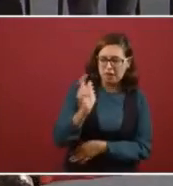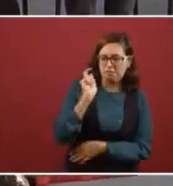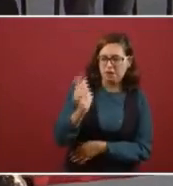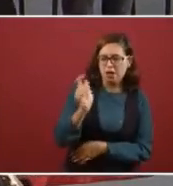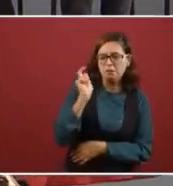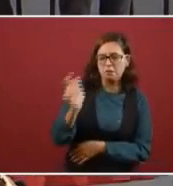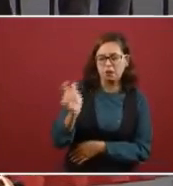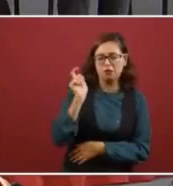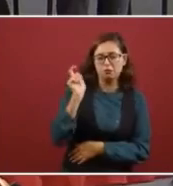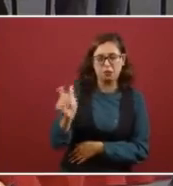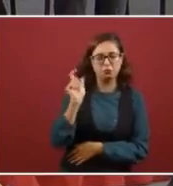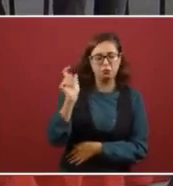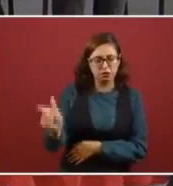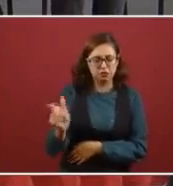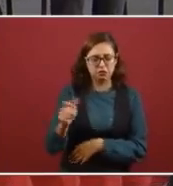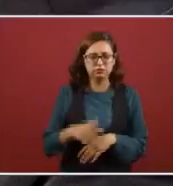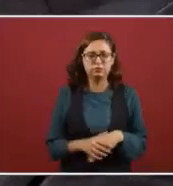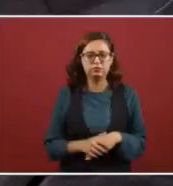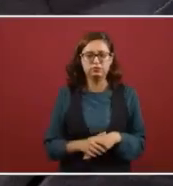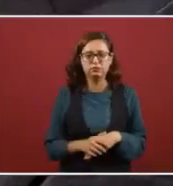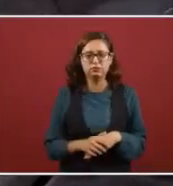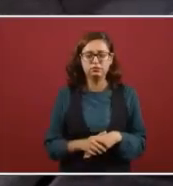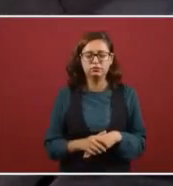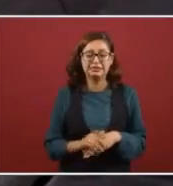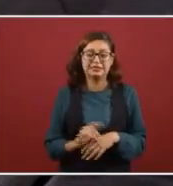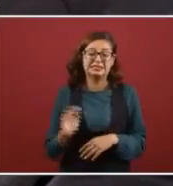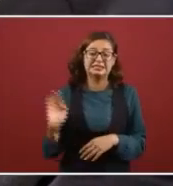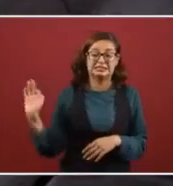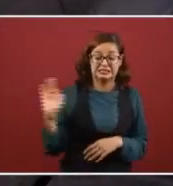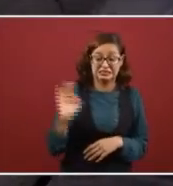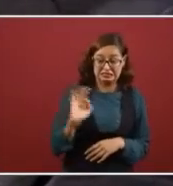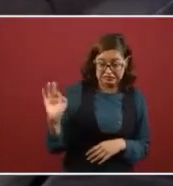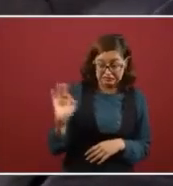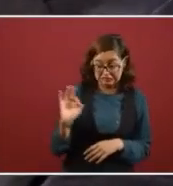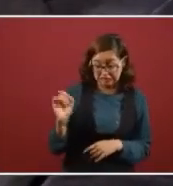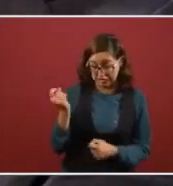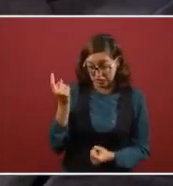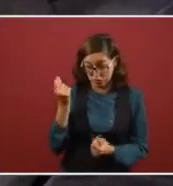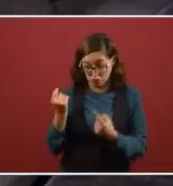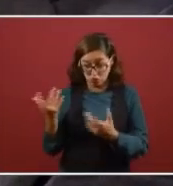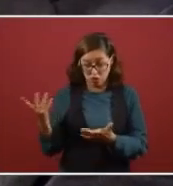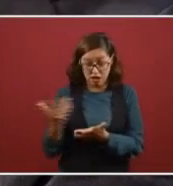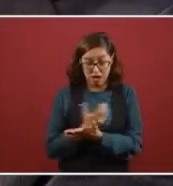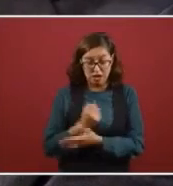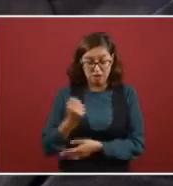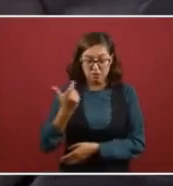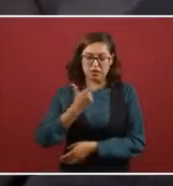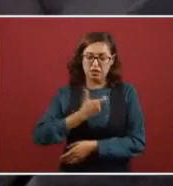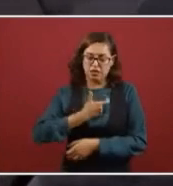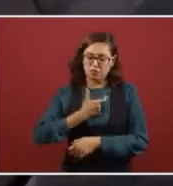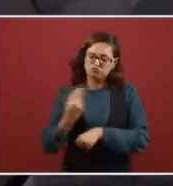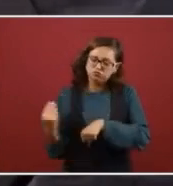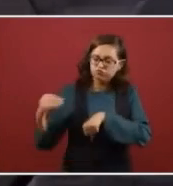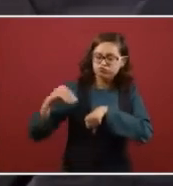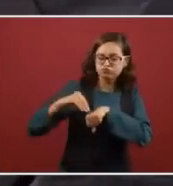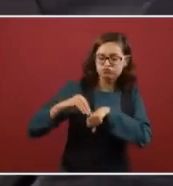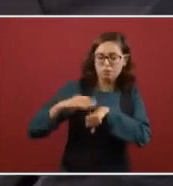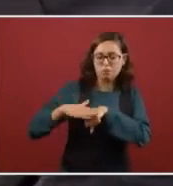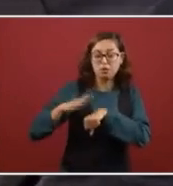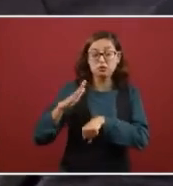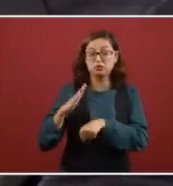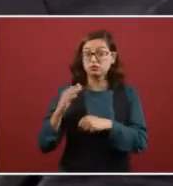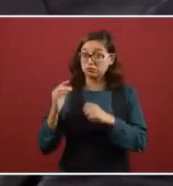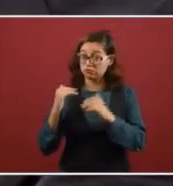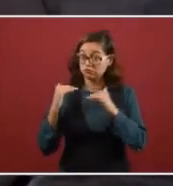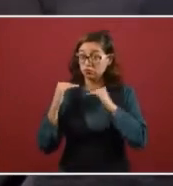top of that, un adicional an a los additional que tienen medallas. incentive to the ones that get medals, and that's going to